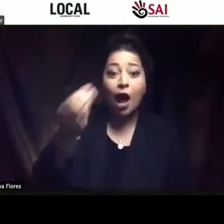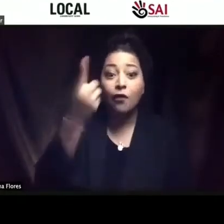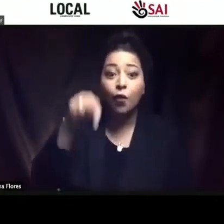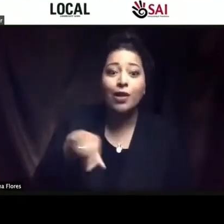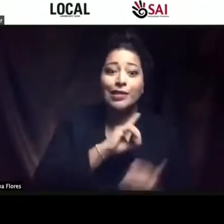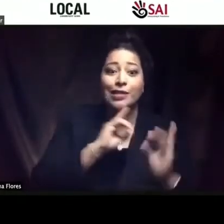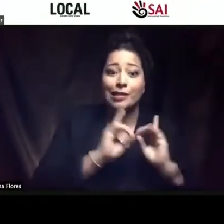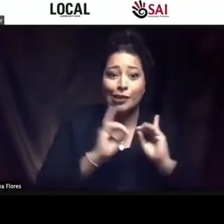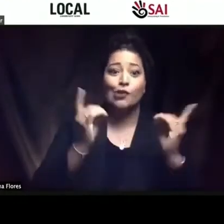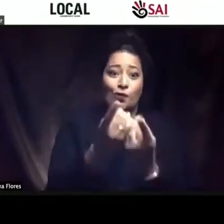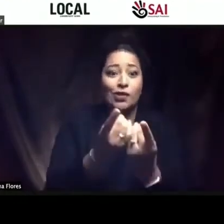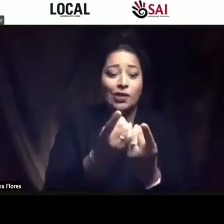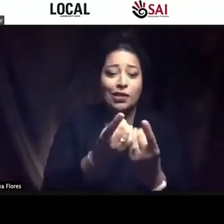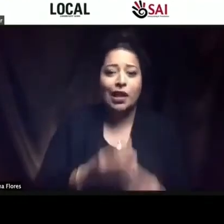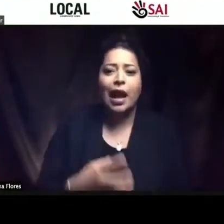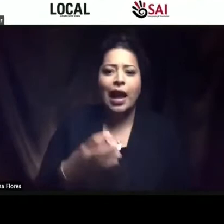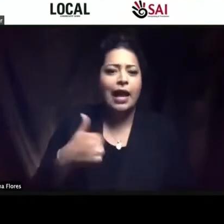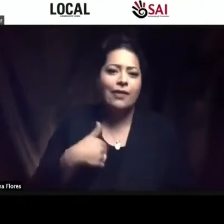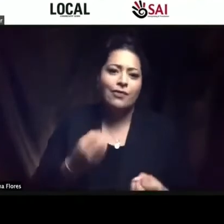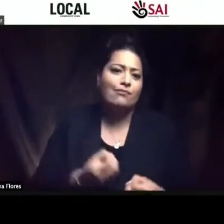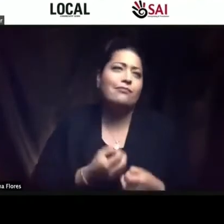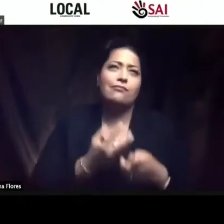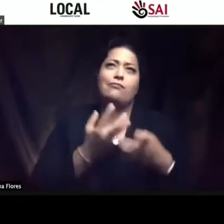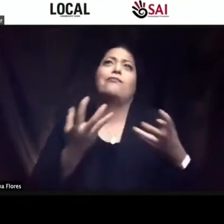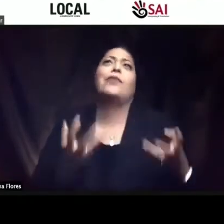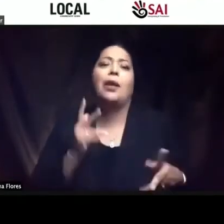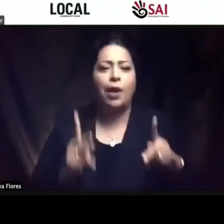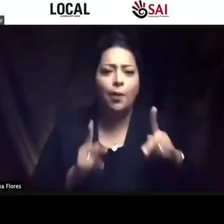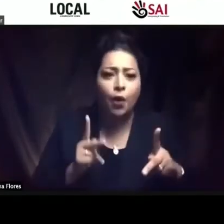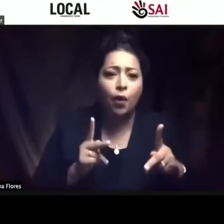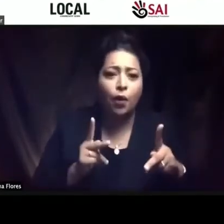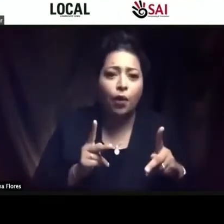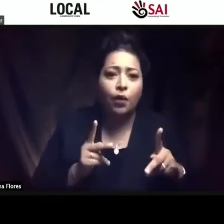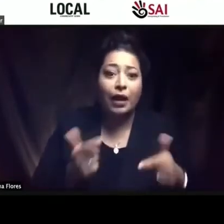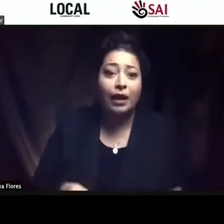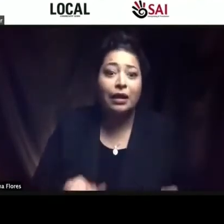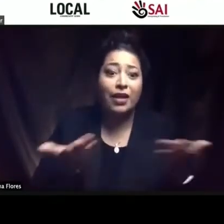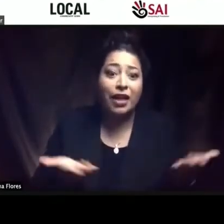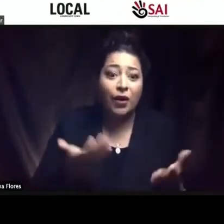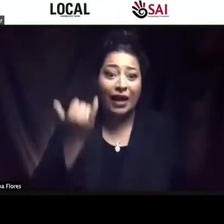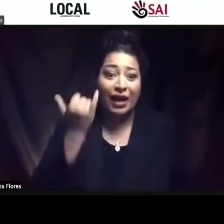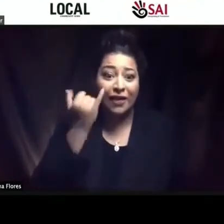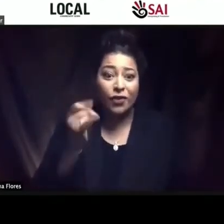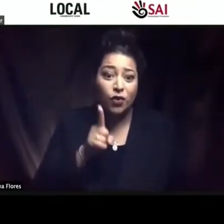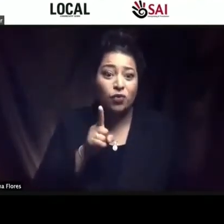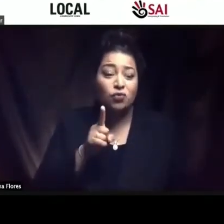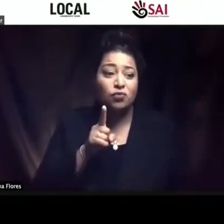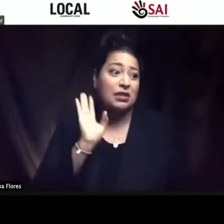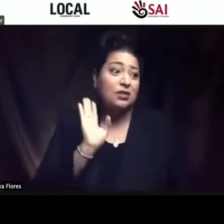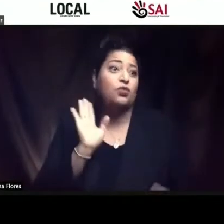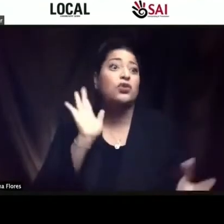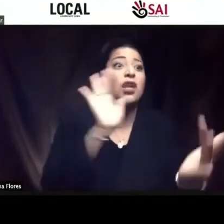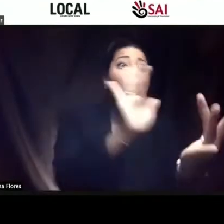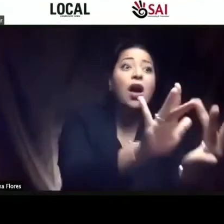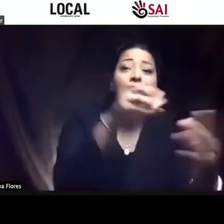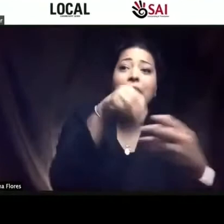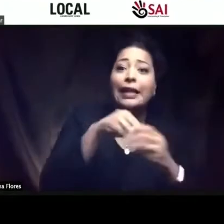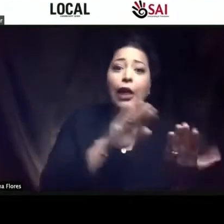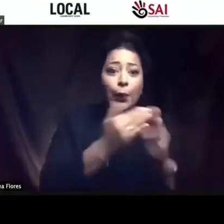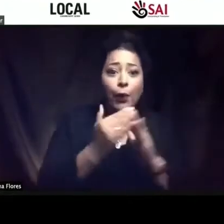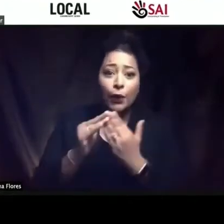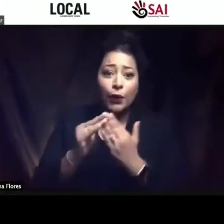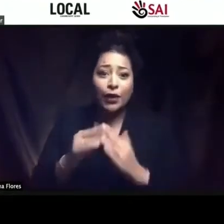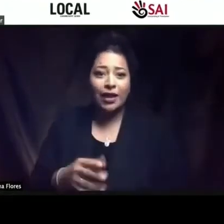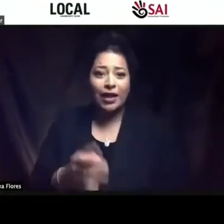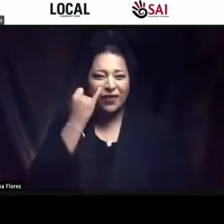that position. And there are too many people within the district. If you reach out within the community, even if you don't